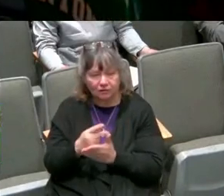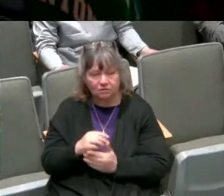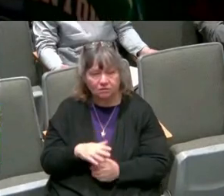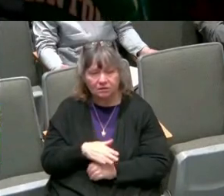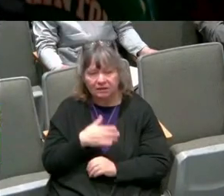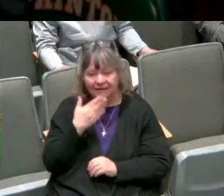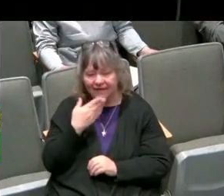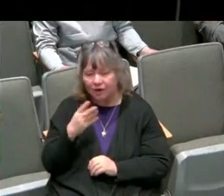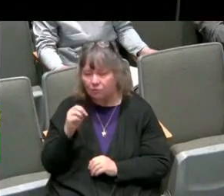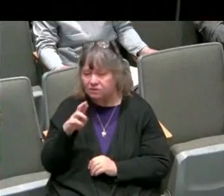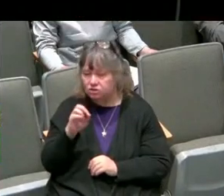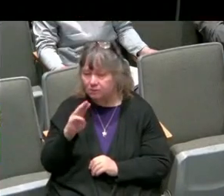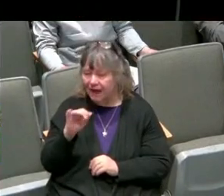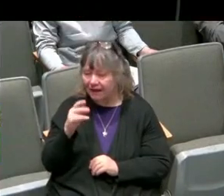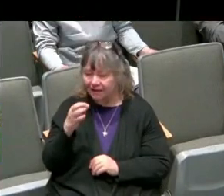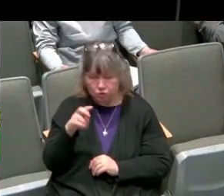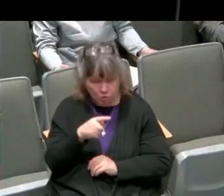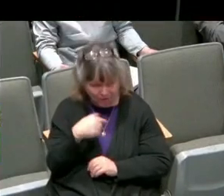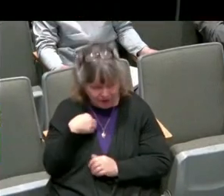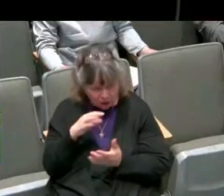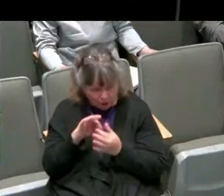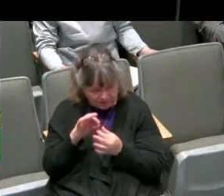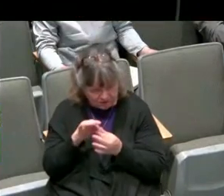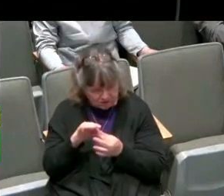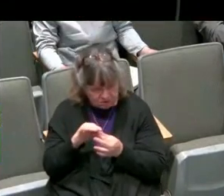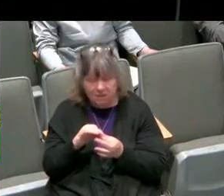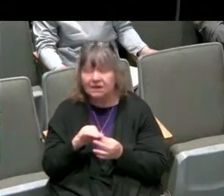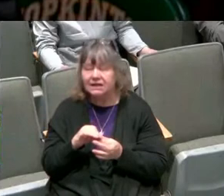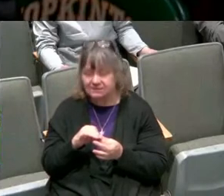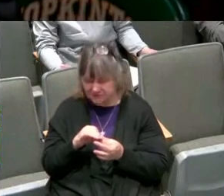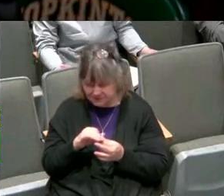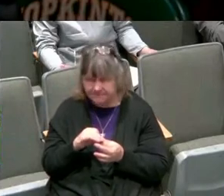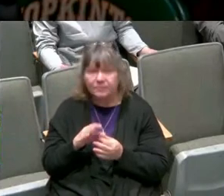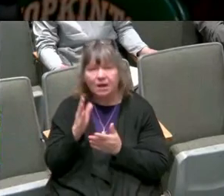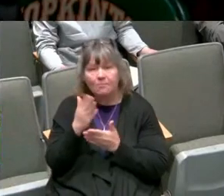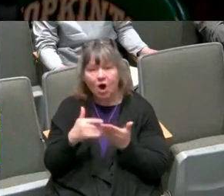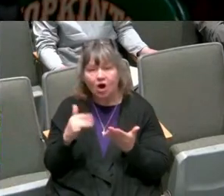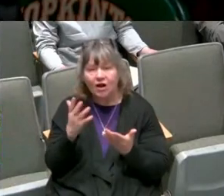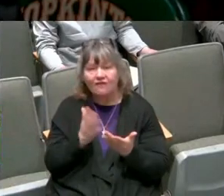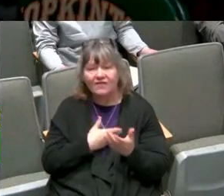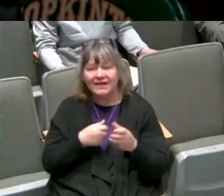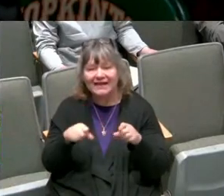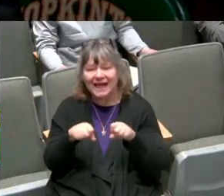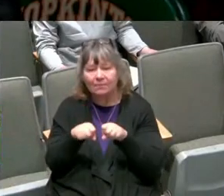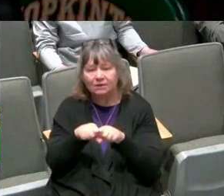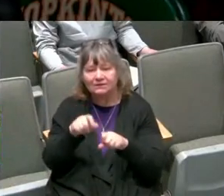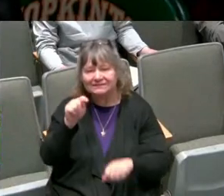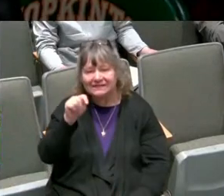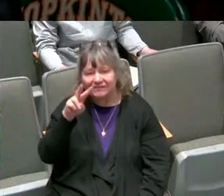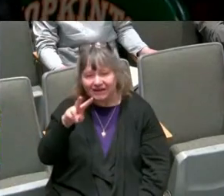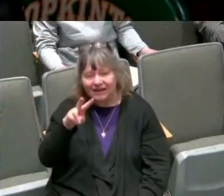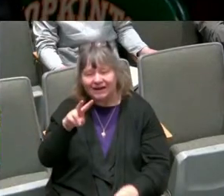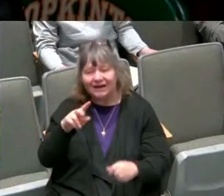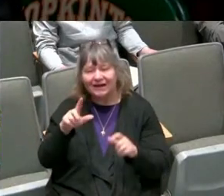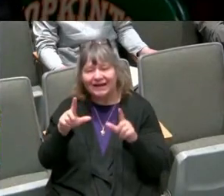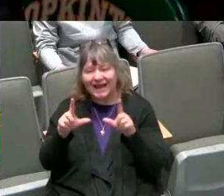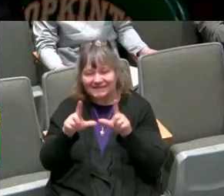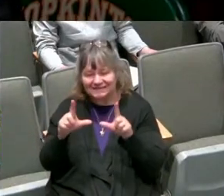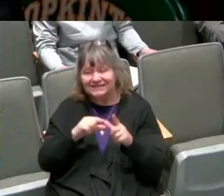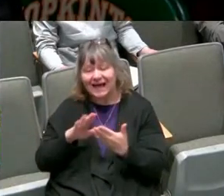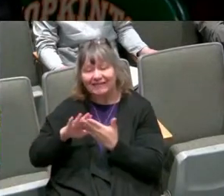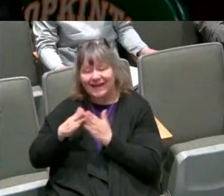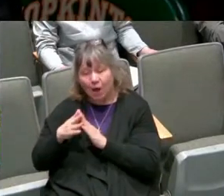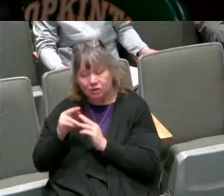thank you Mr Man do you have anything to comment on for the topic uh yes as part of the cable TV licensing agreements the town has